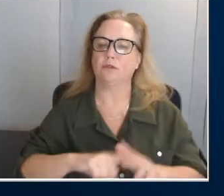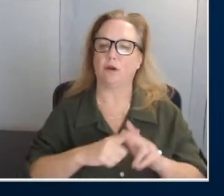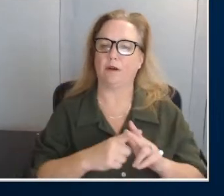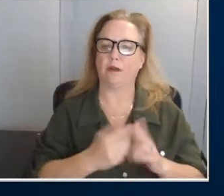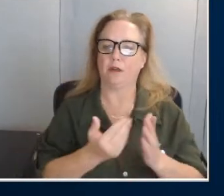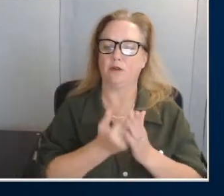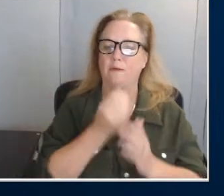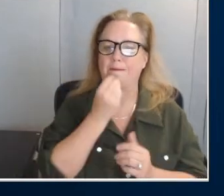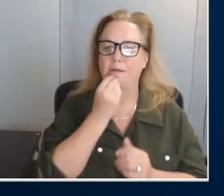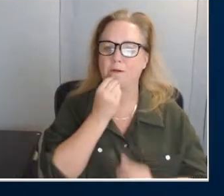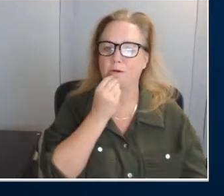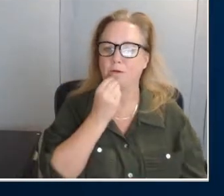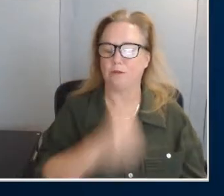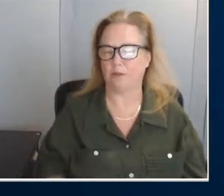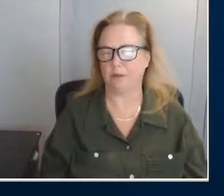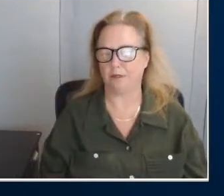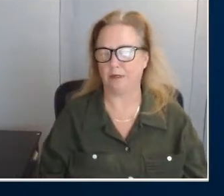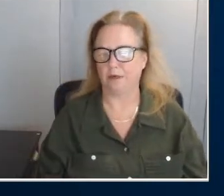your gallbladder removal?